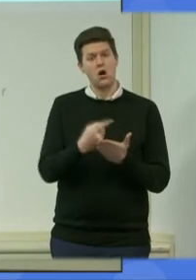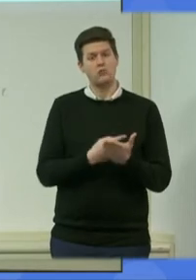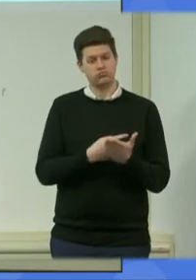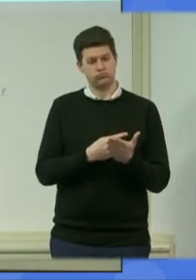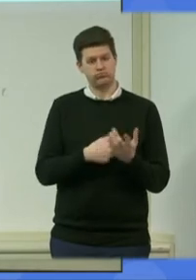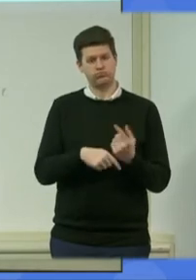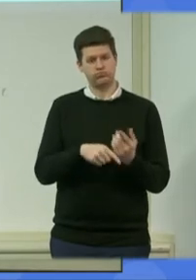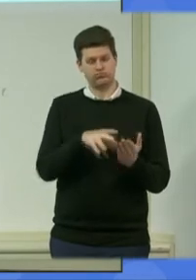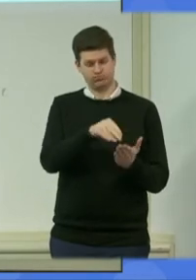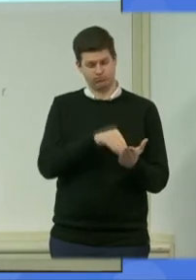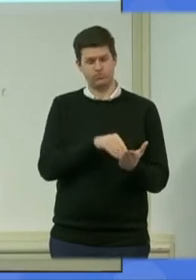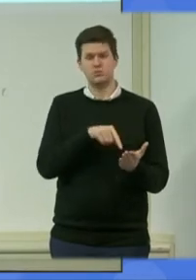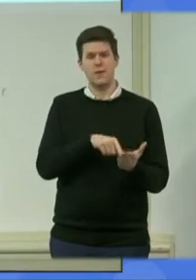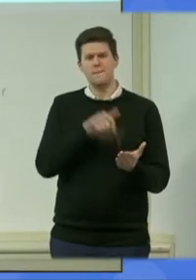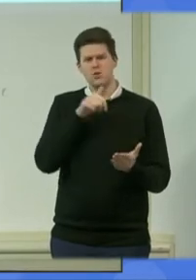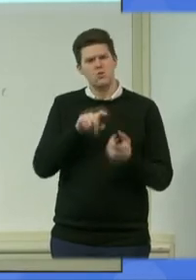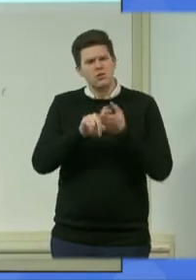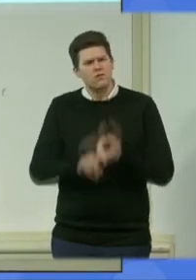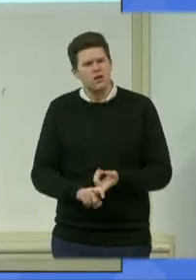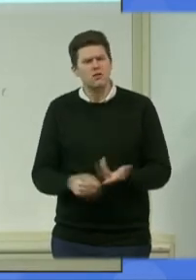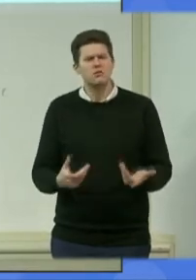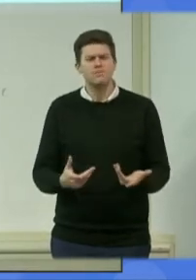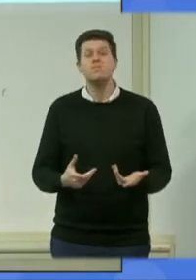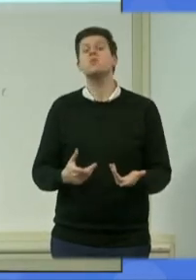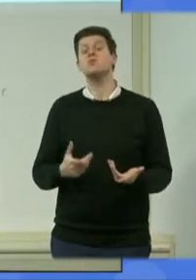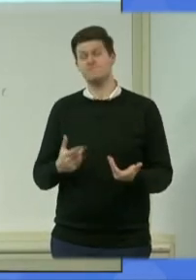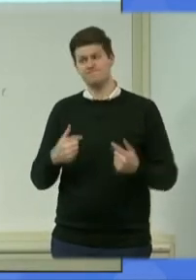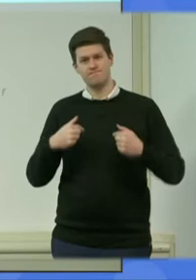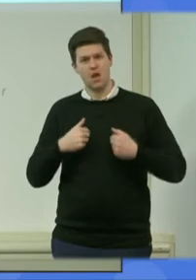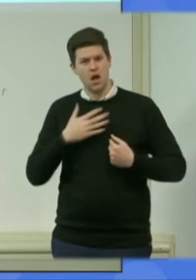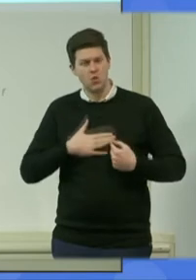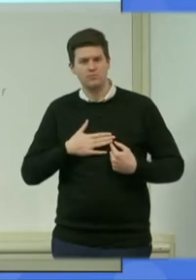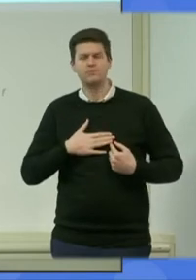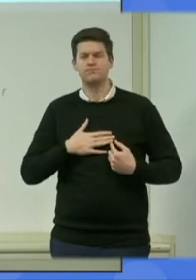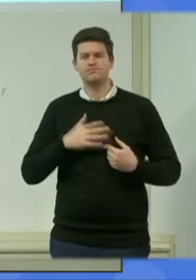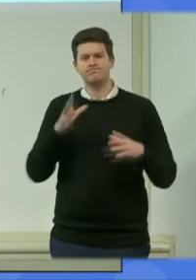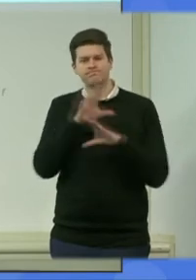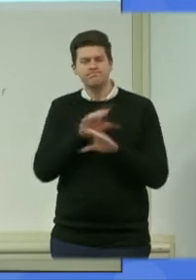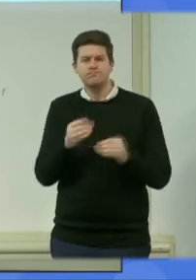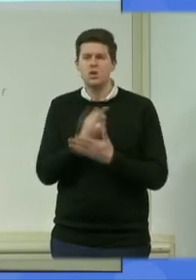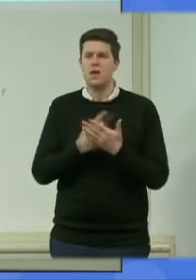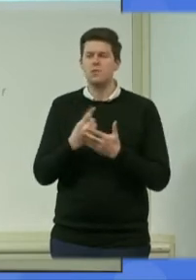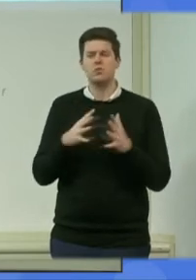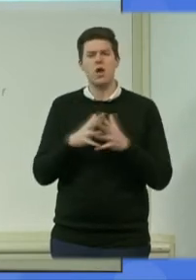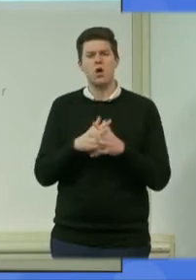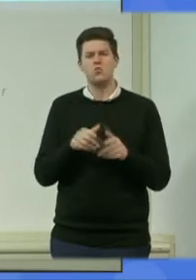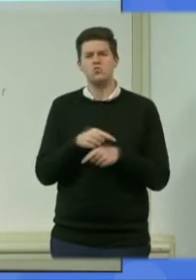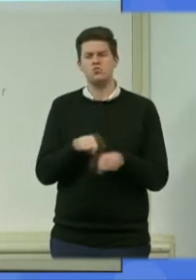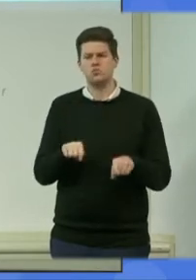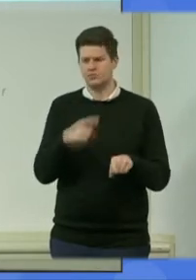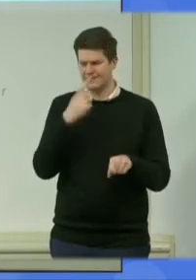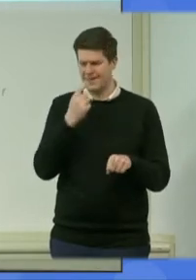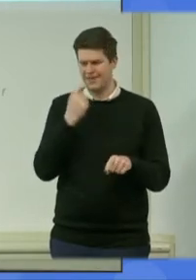So what I wanted to do is give you some tools, some sort of insights to help think about some big questions I think